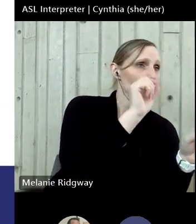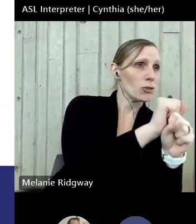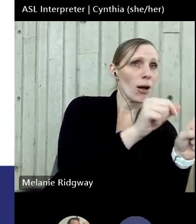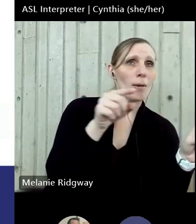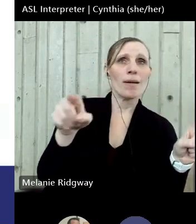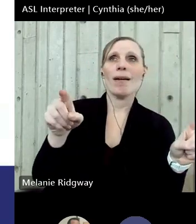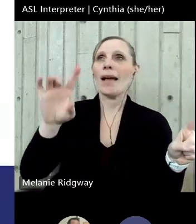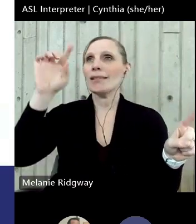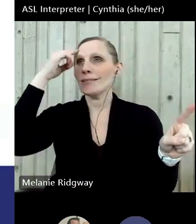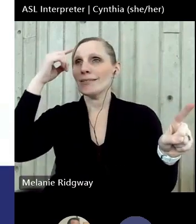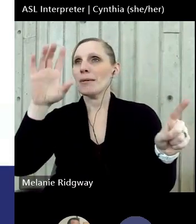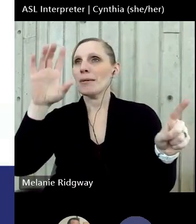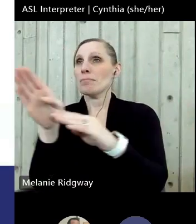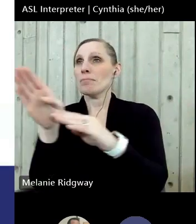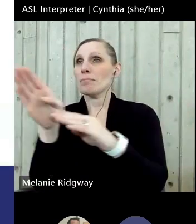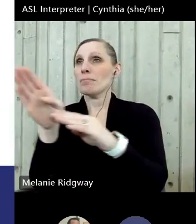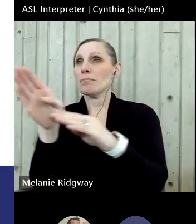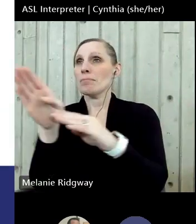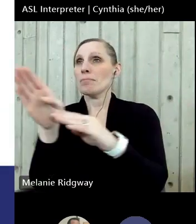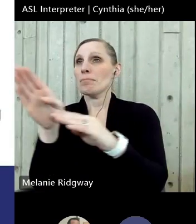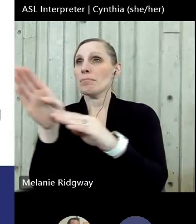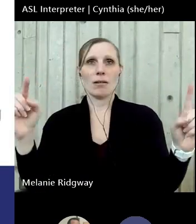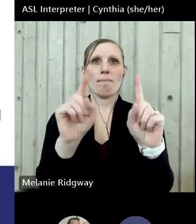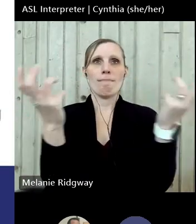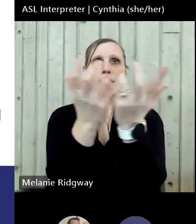those connections.